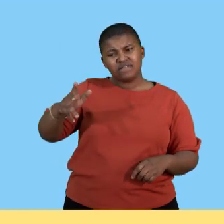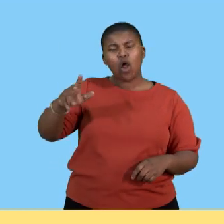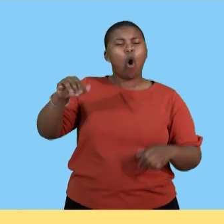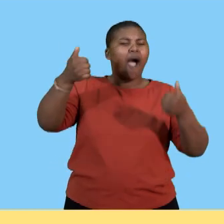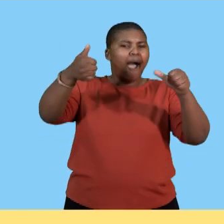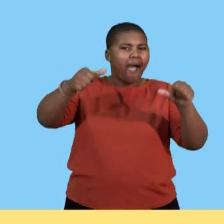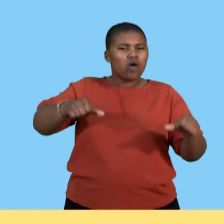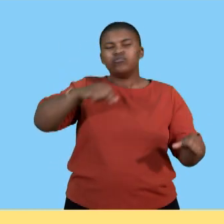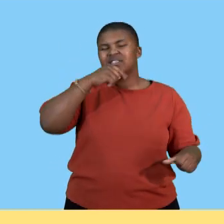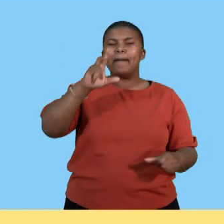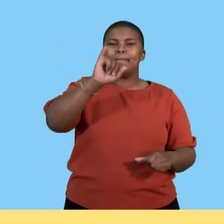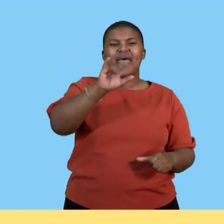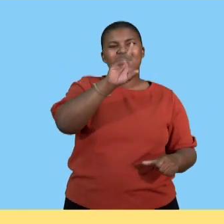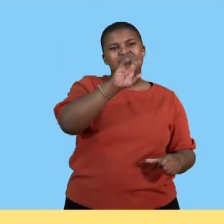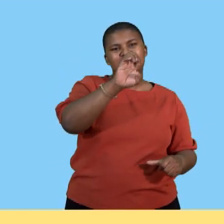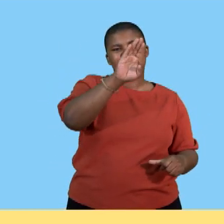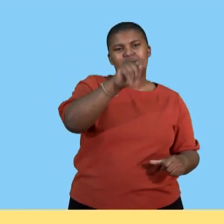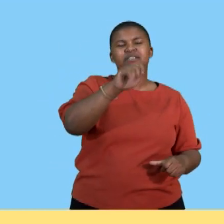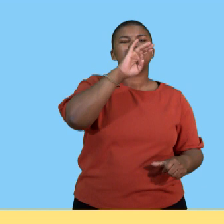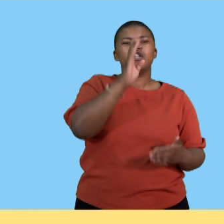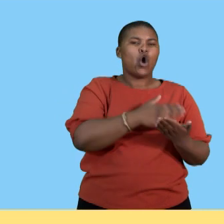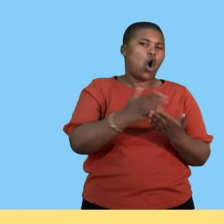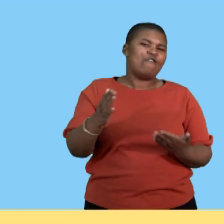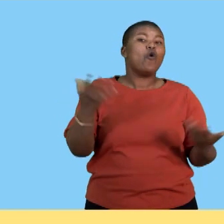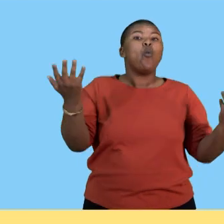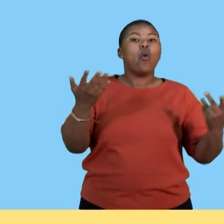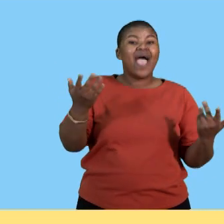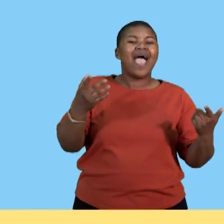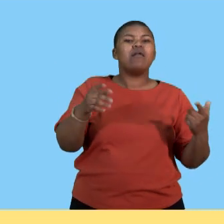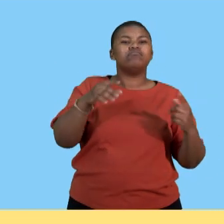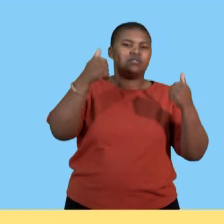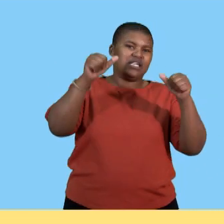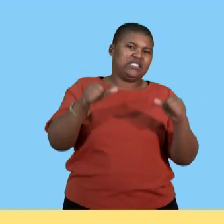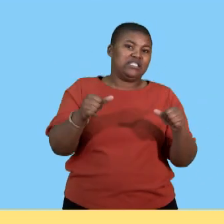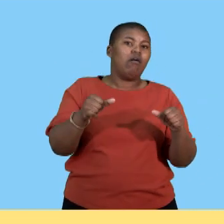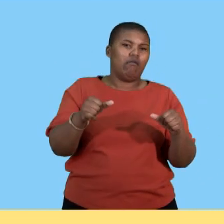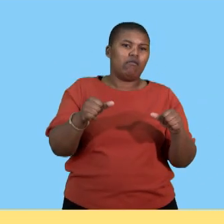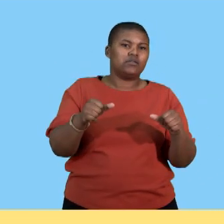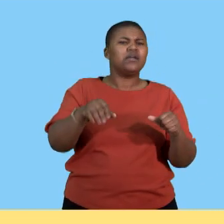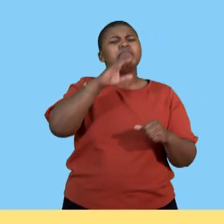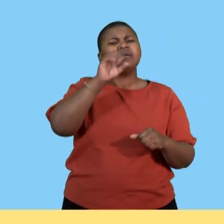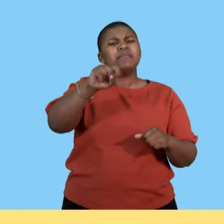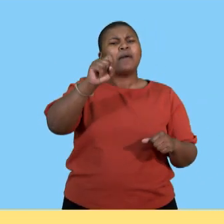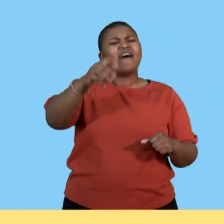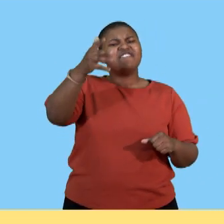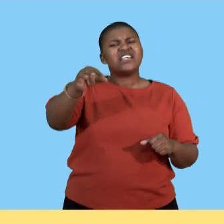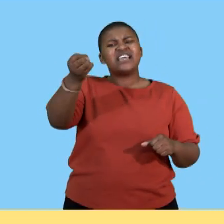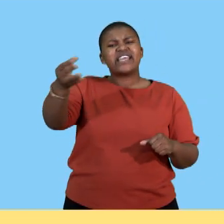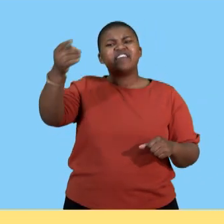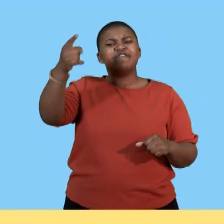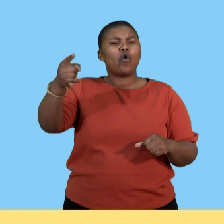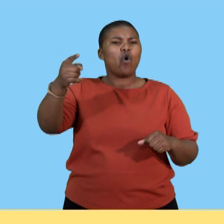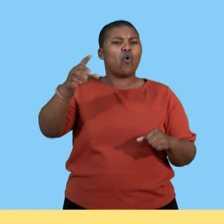debt, we remove it from our debtors' accounts. The amount was credited to the debtors'